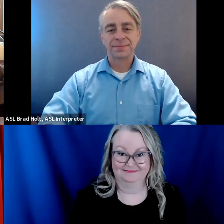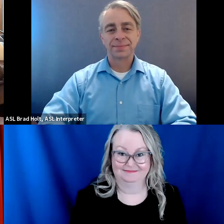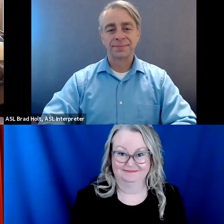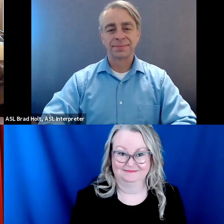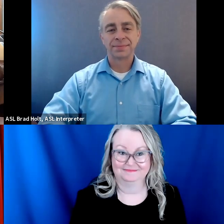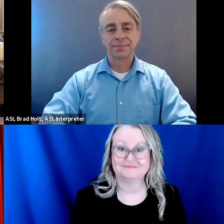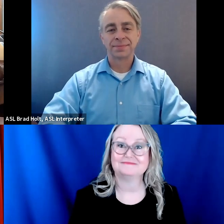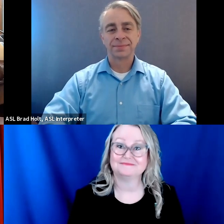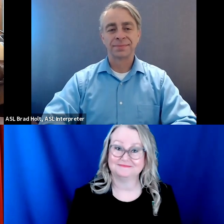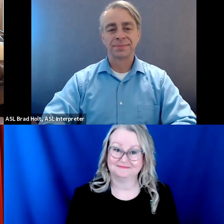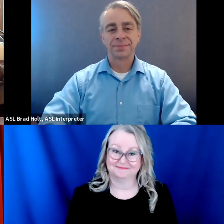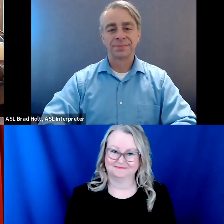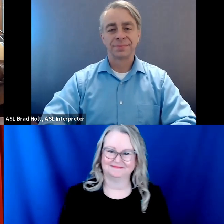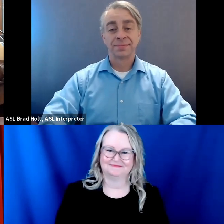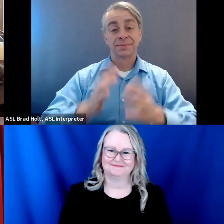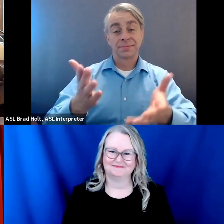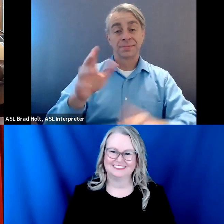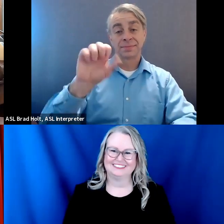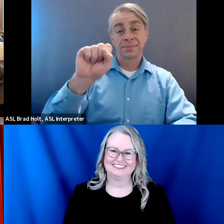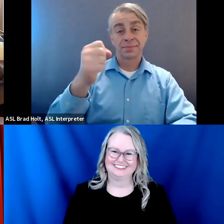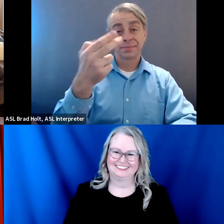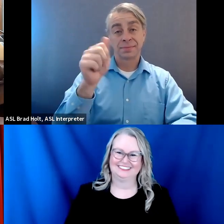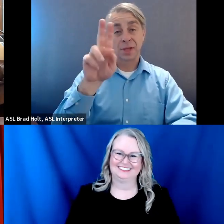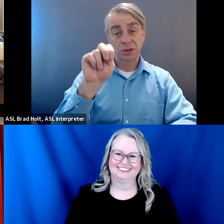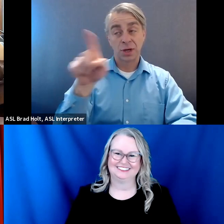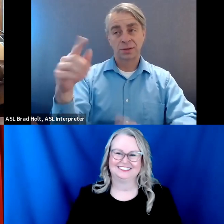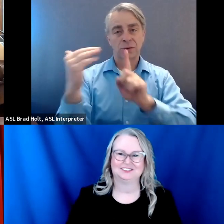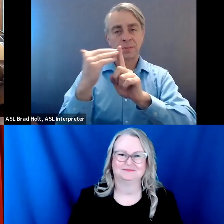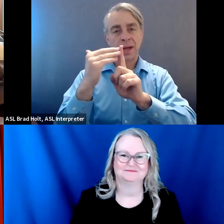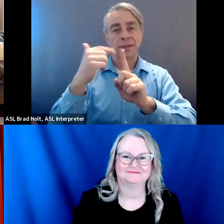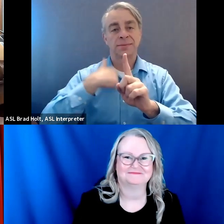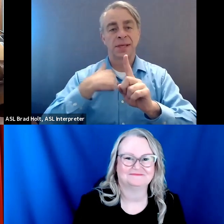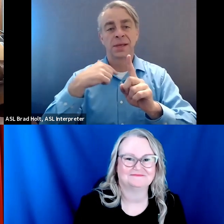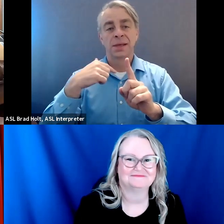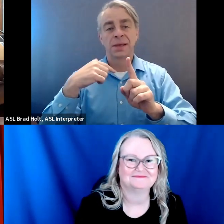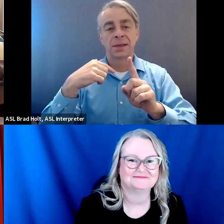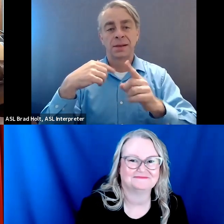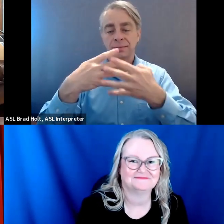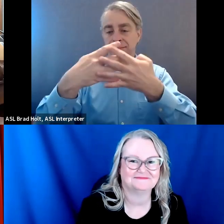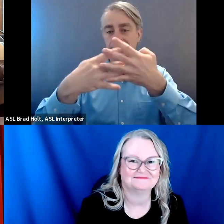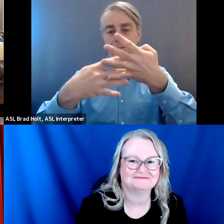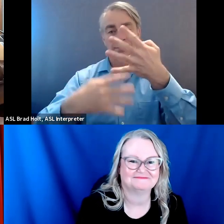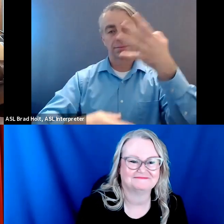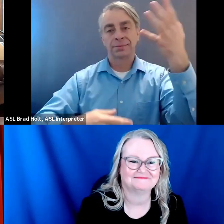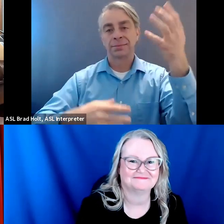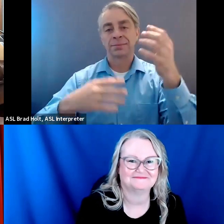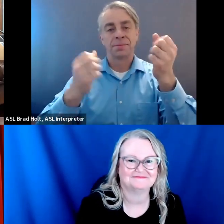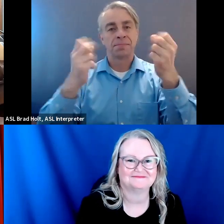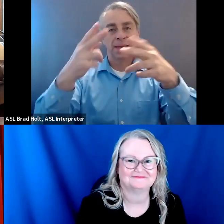Folks, Sean reminds me that in the long list of folk that Kenji